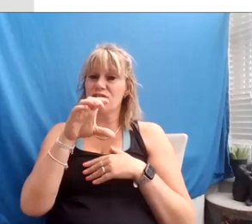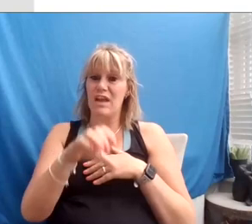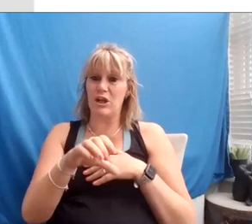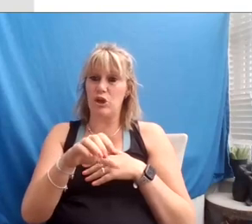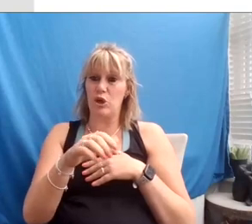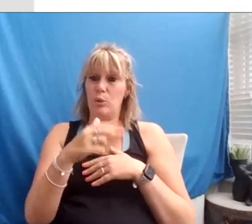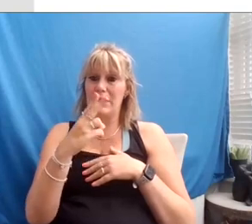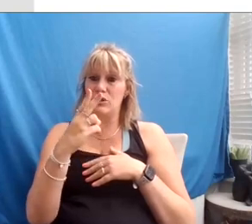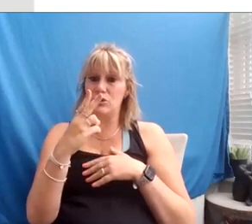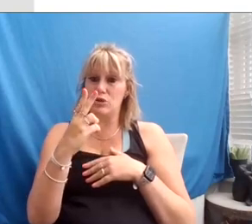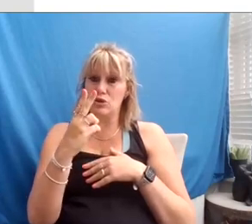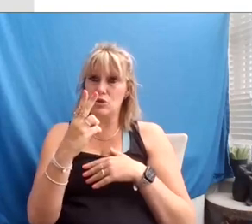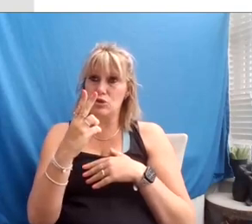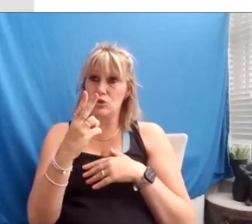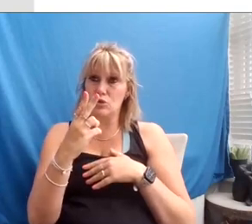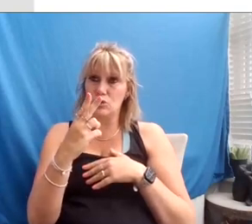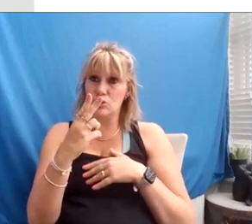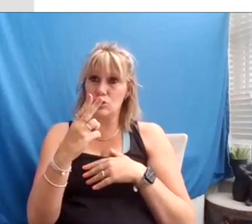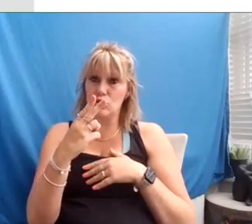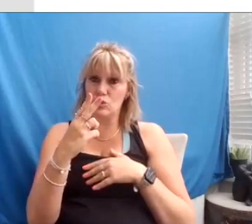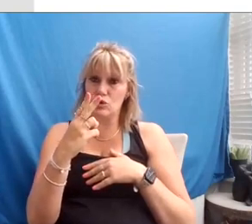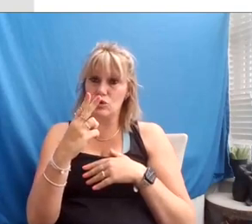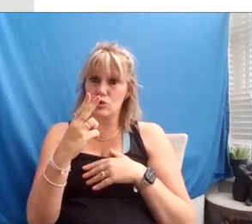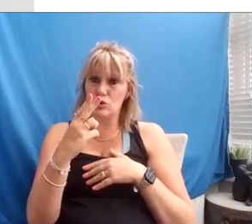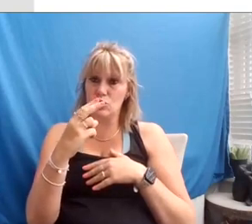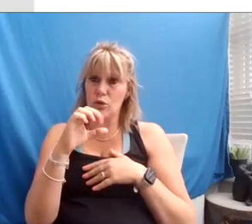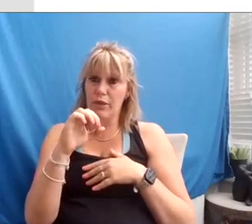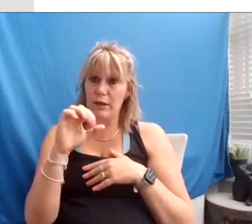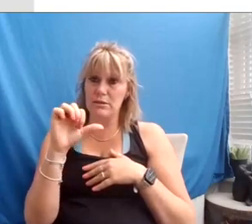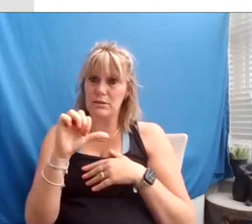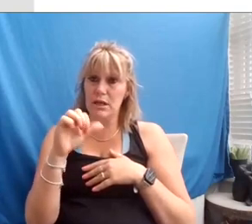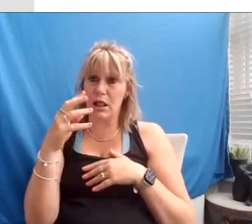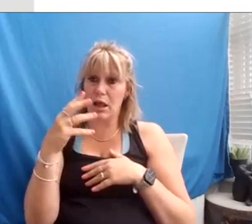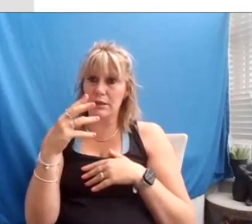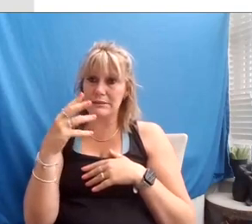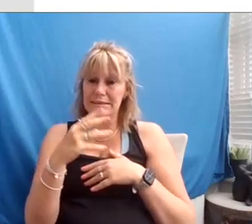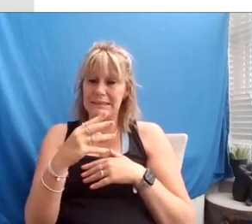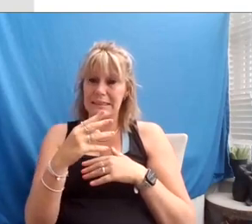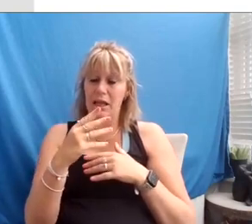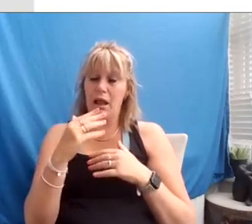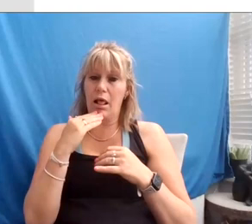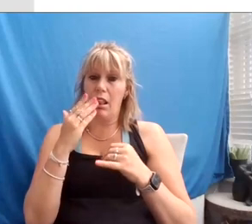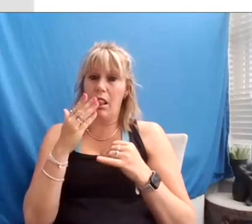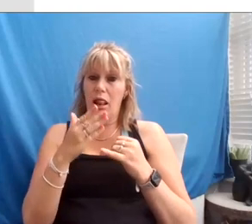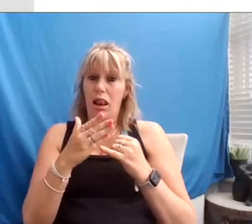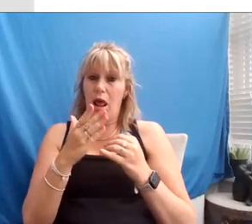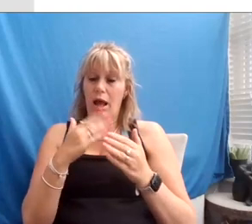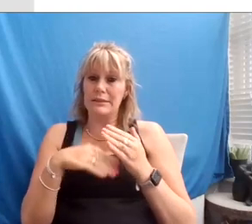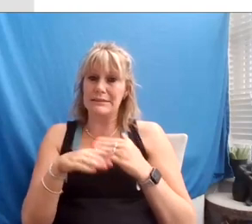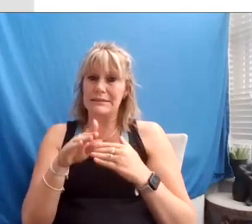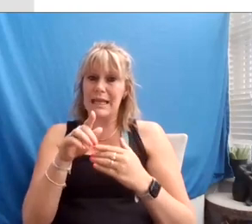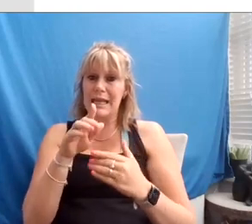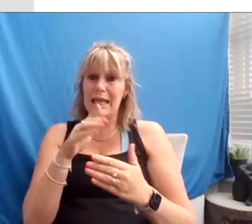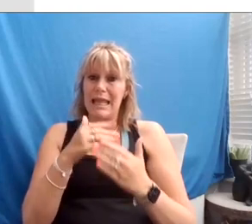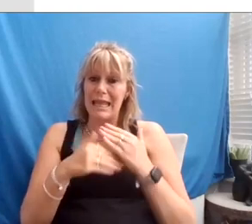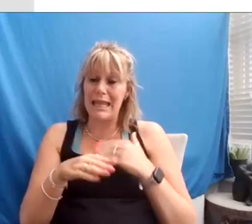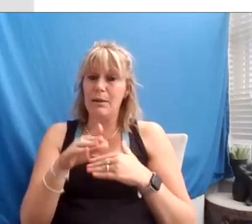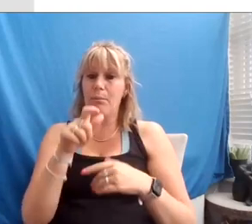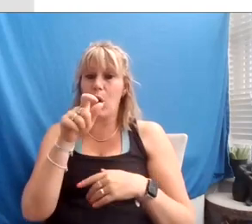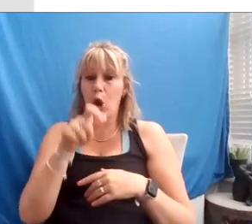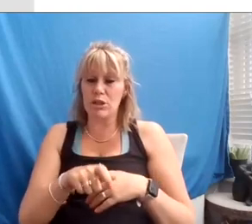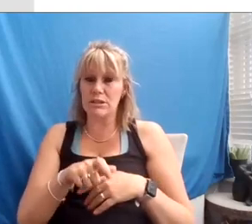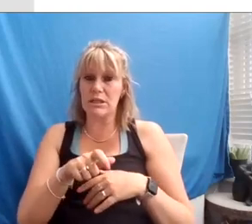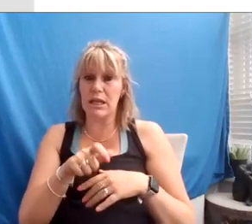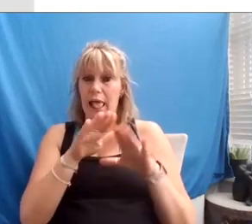very large piece by Whisper, and our very last in-person celebration of exhibitions, we're